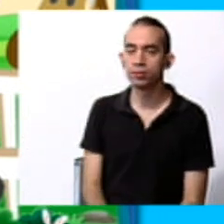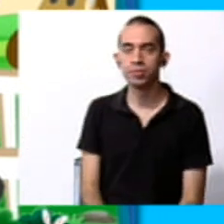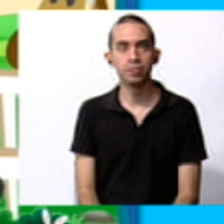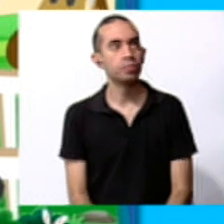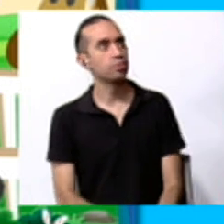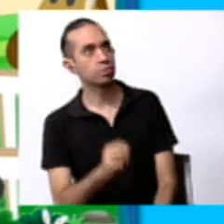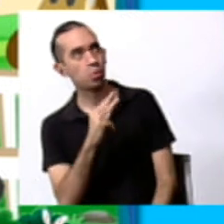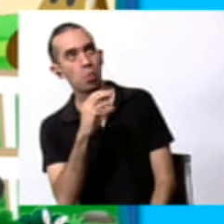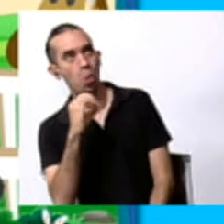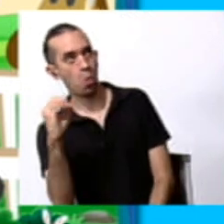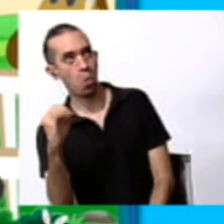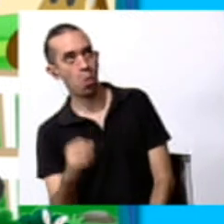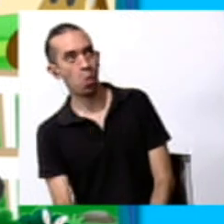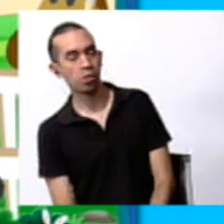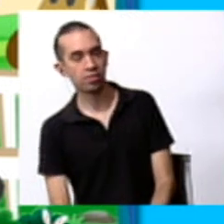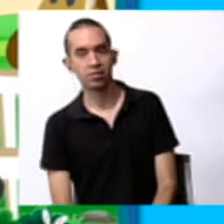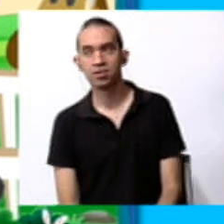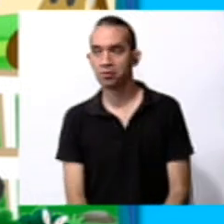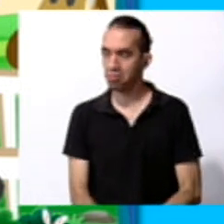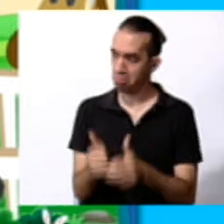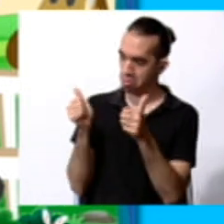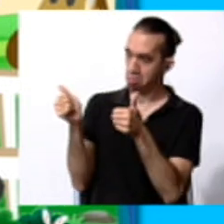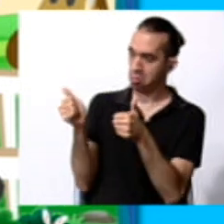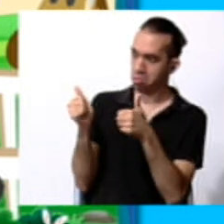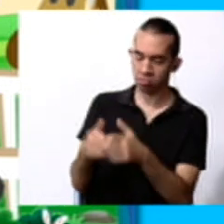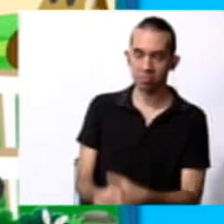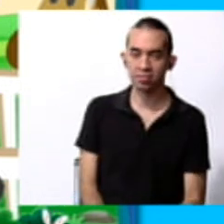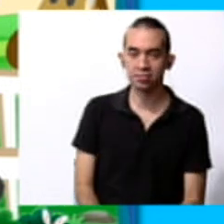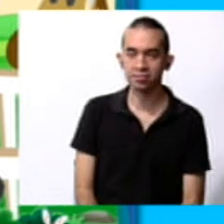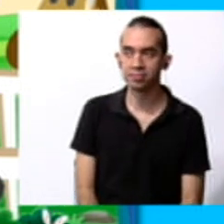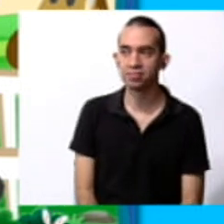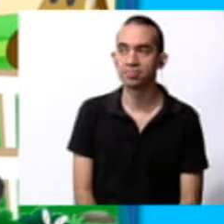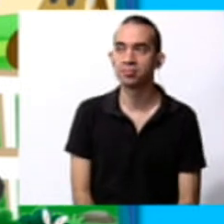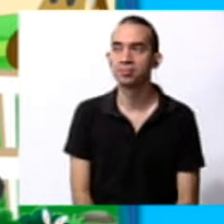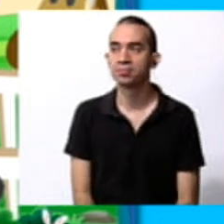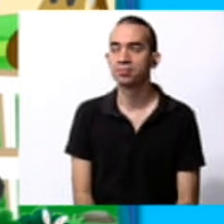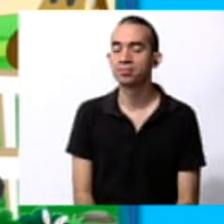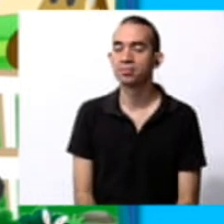Moo. Good job, Quapper.